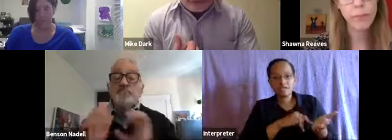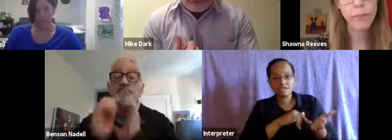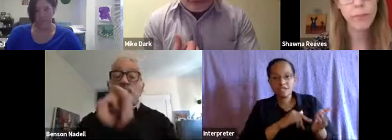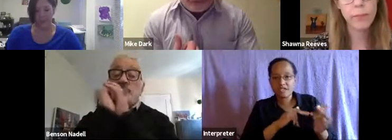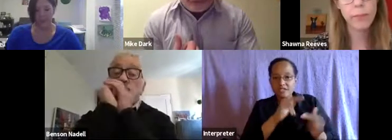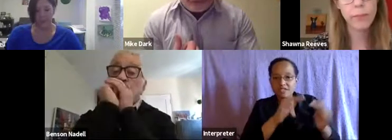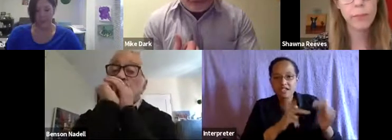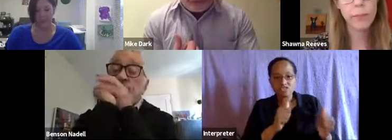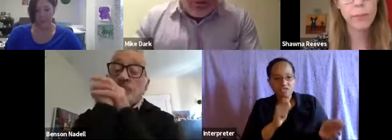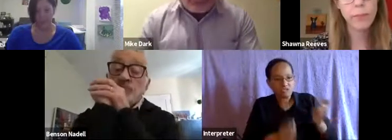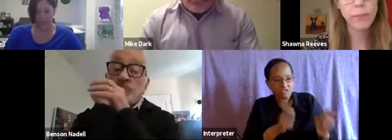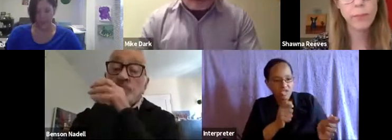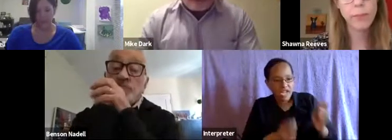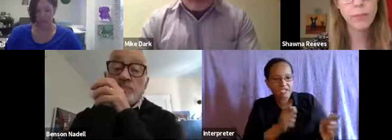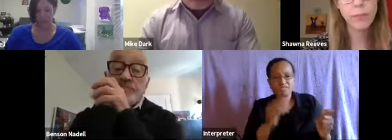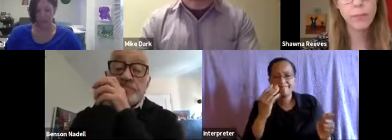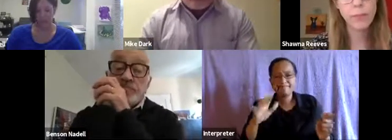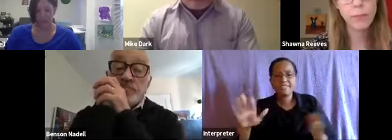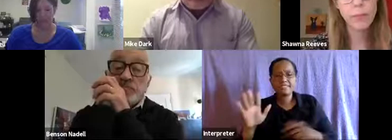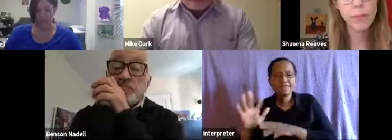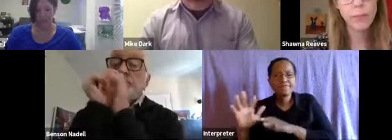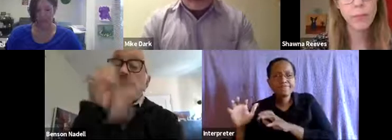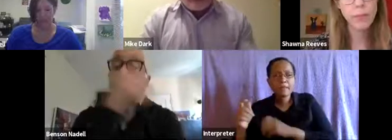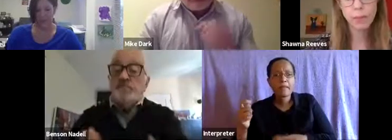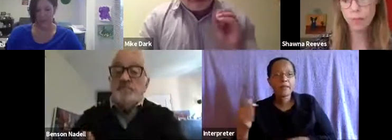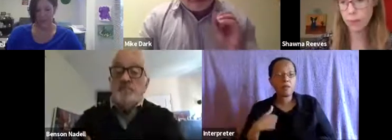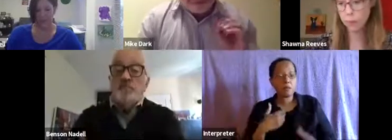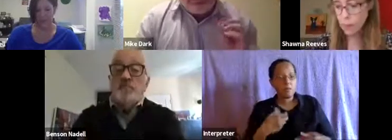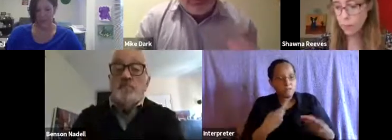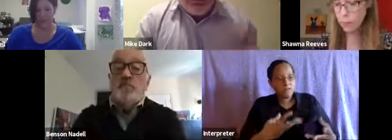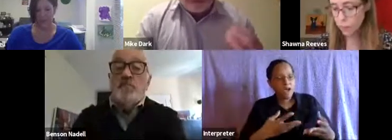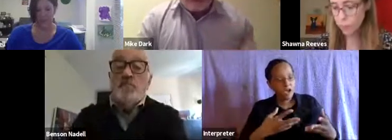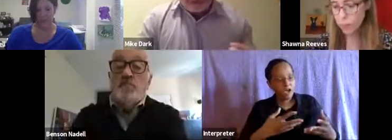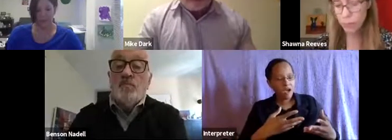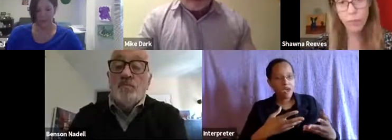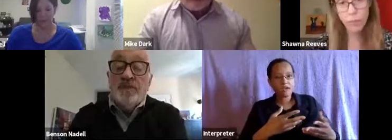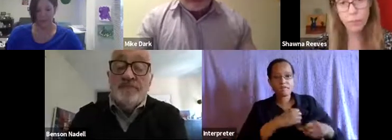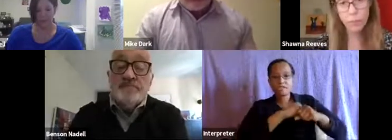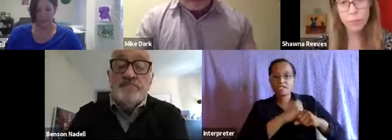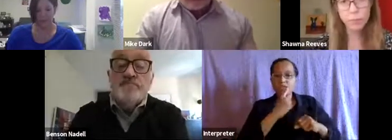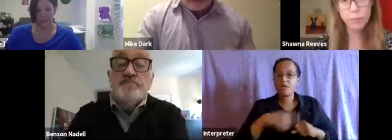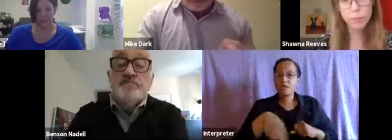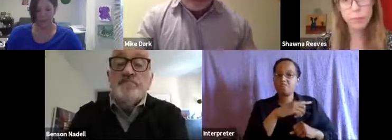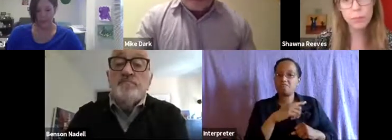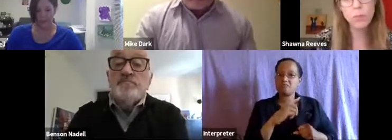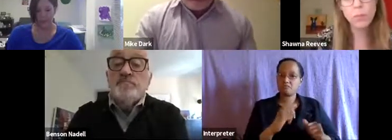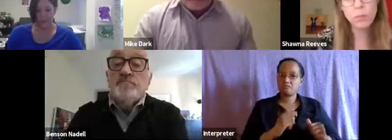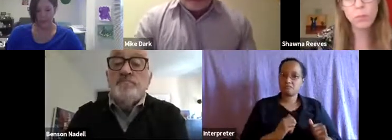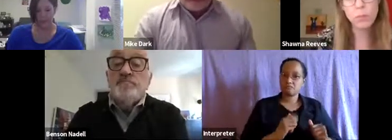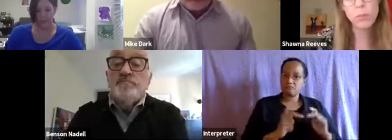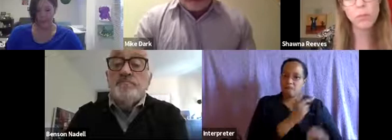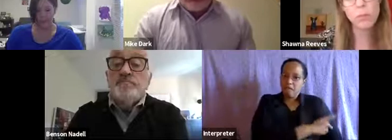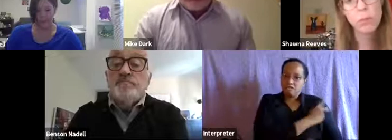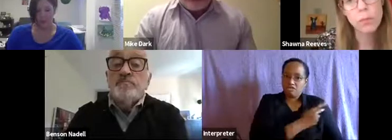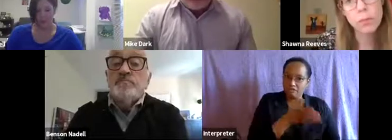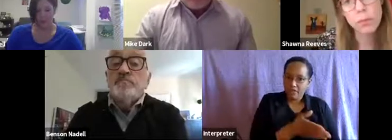about outlasting the virus. It's about changing our expectations for nursing facilities and what